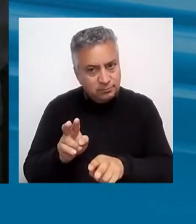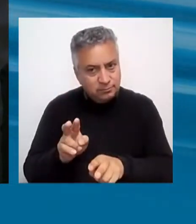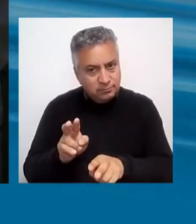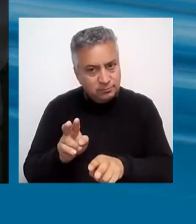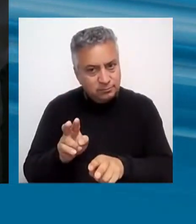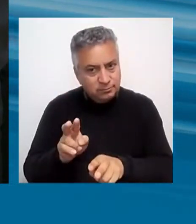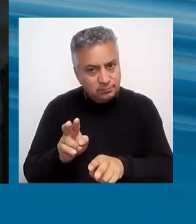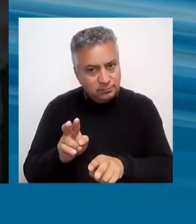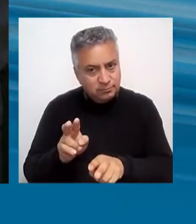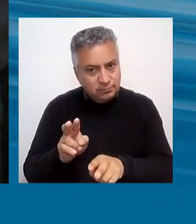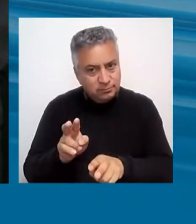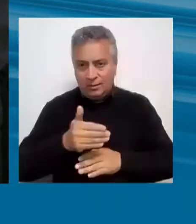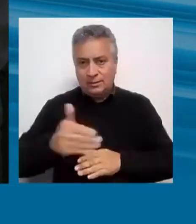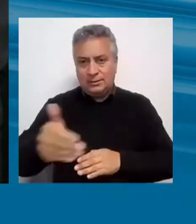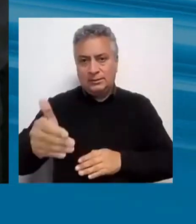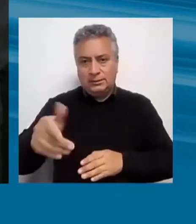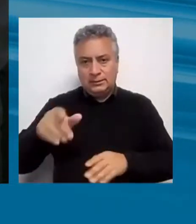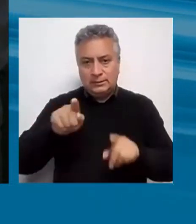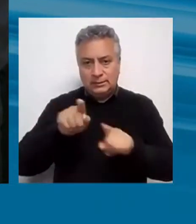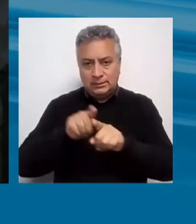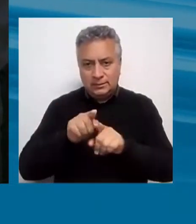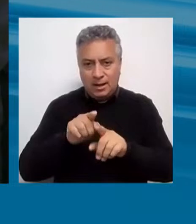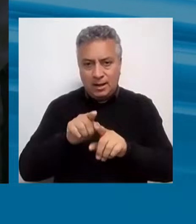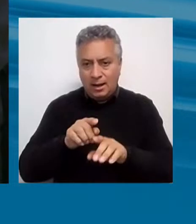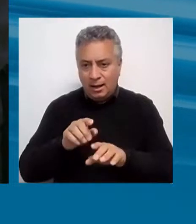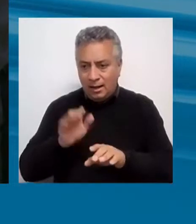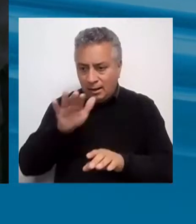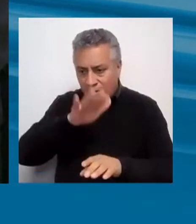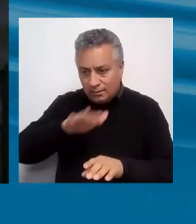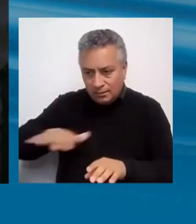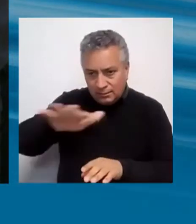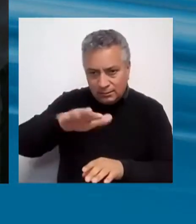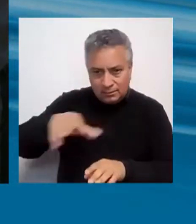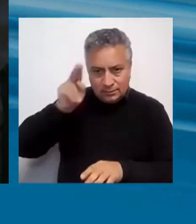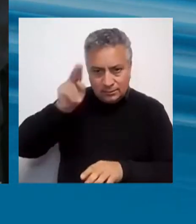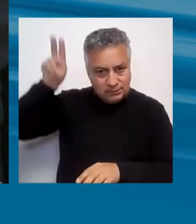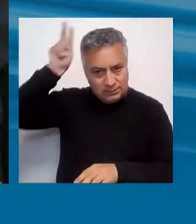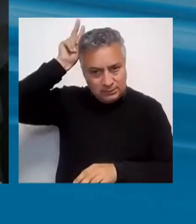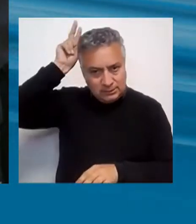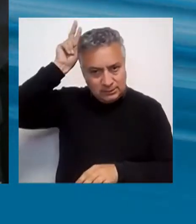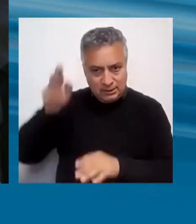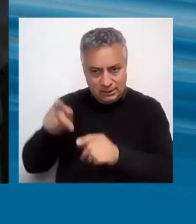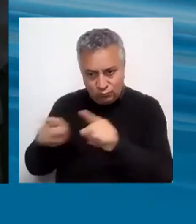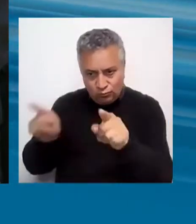should also include, by life cycle, ethnic inequalities.